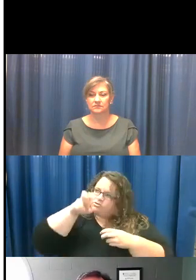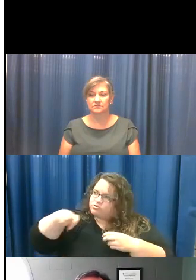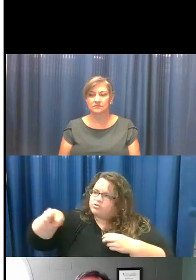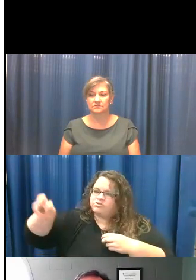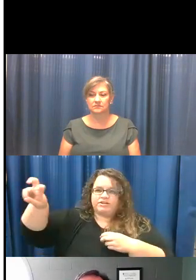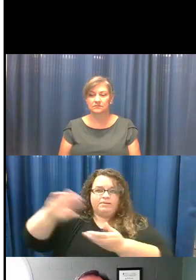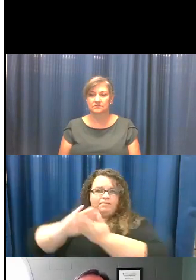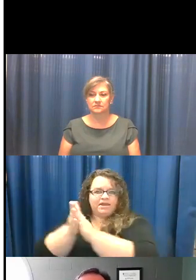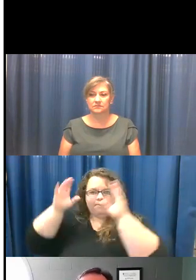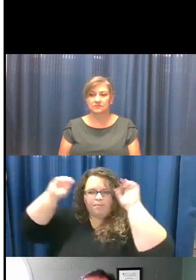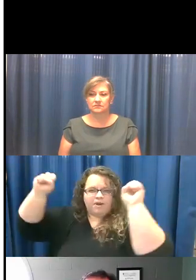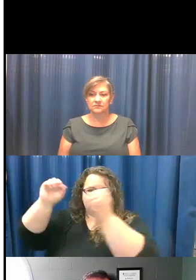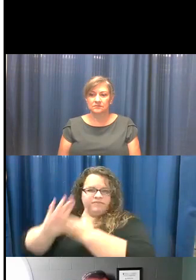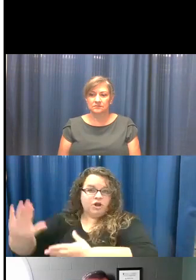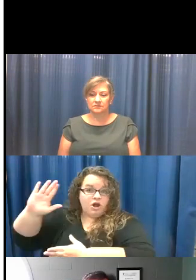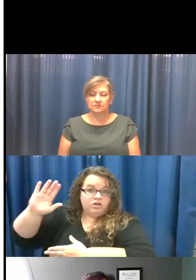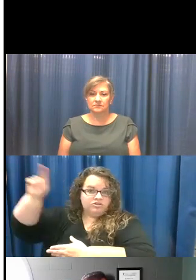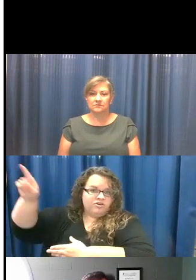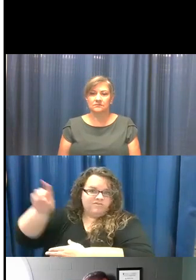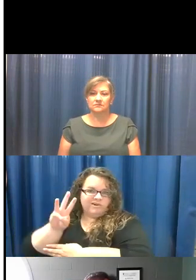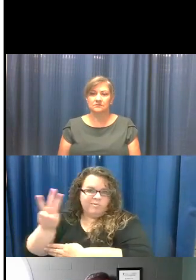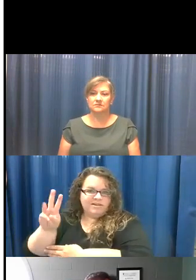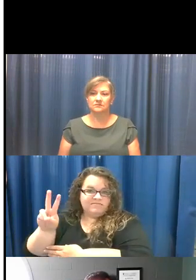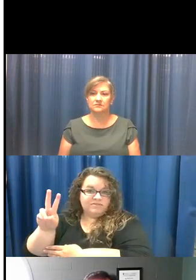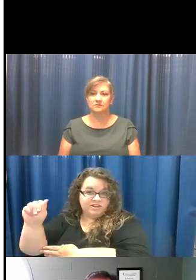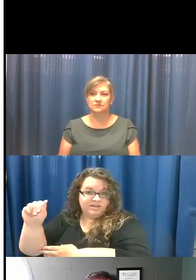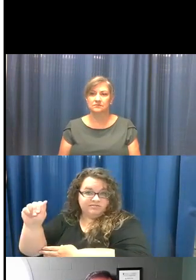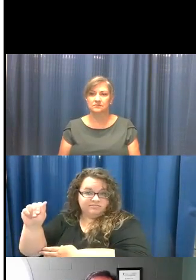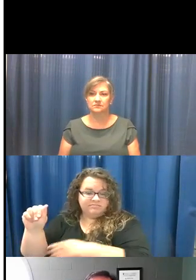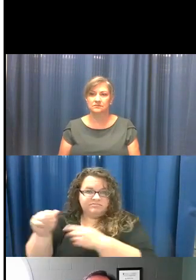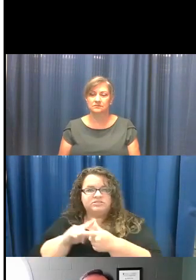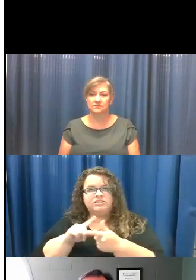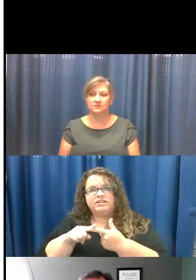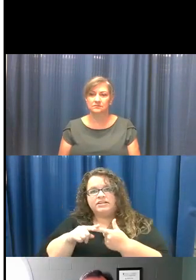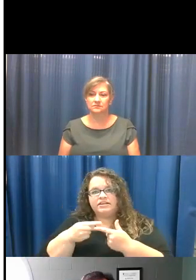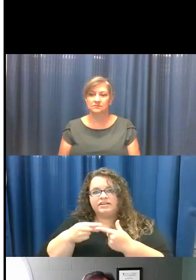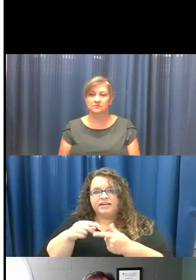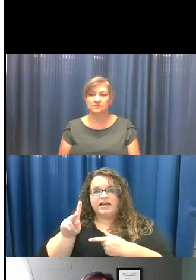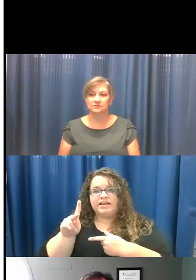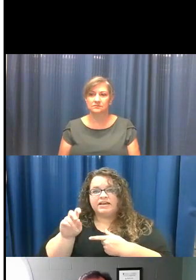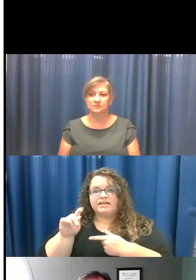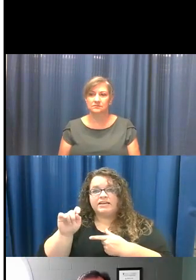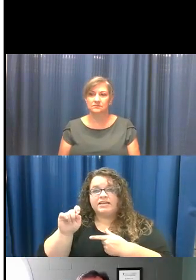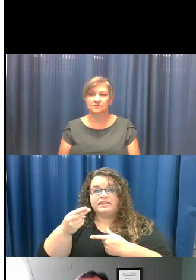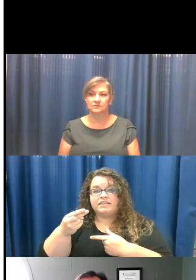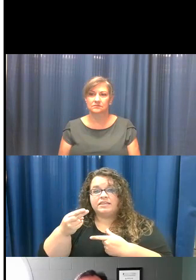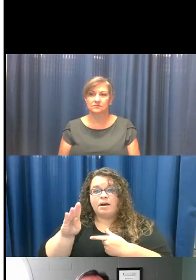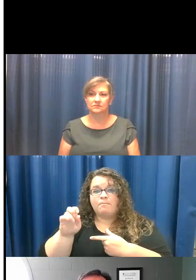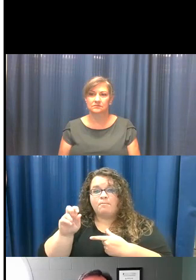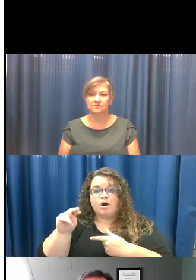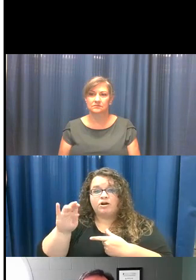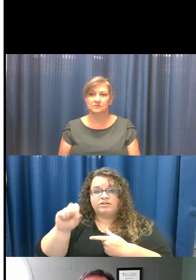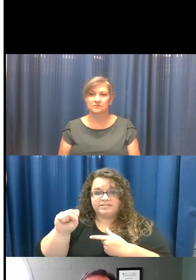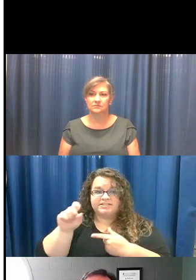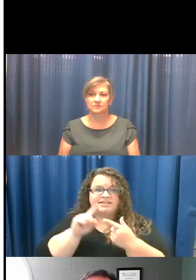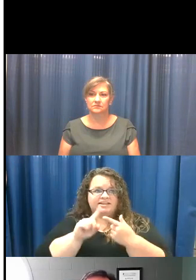in West Virginia. We had Keith Barnes, who realized a long-term goal as well of being able to